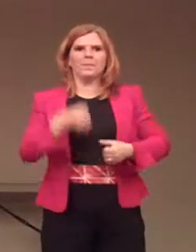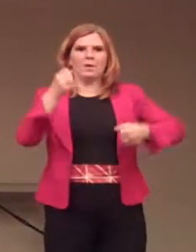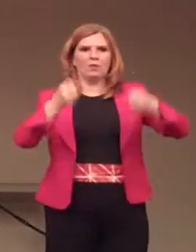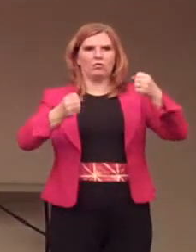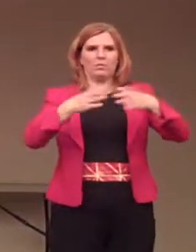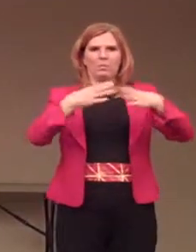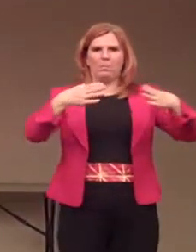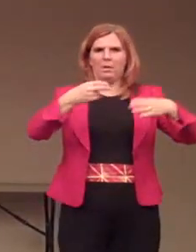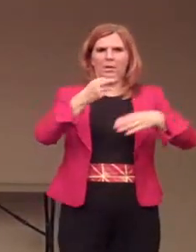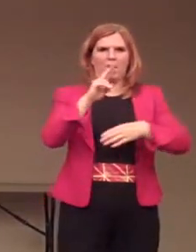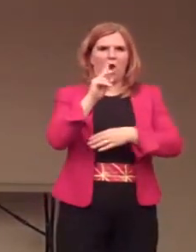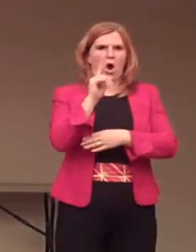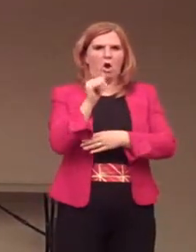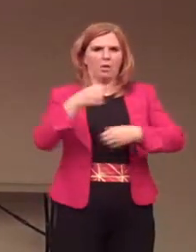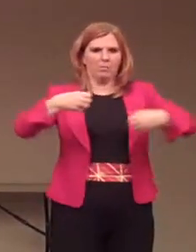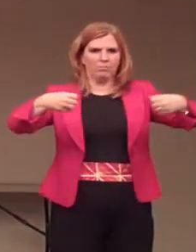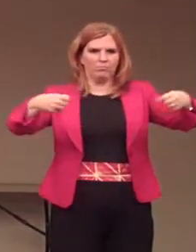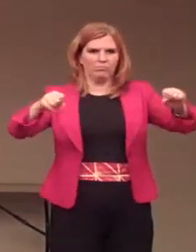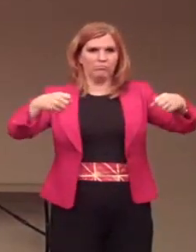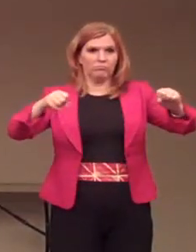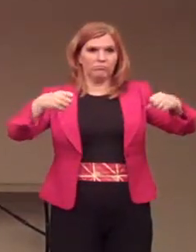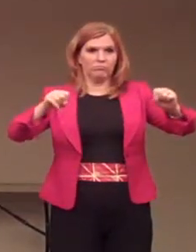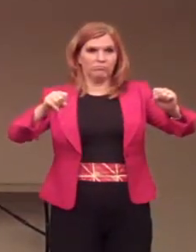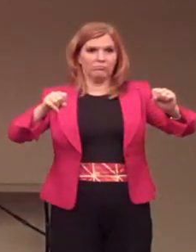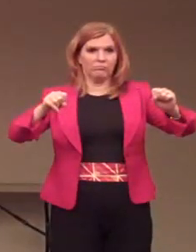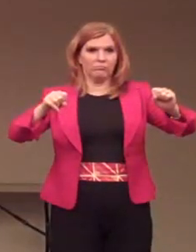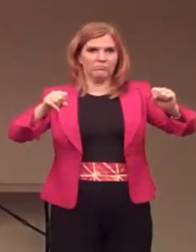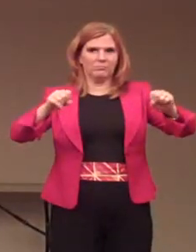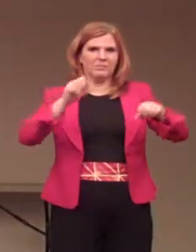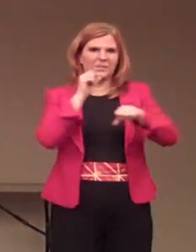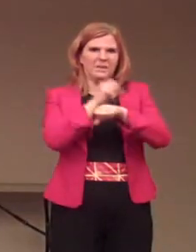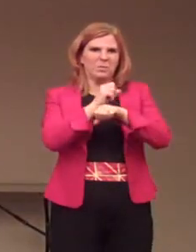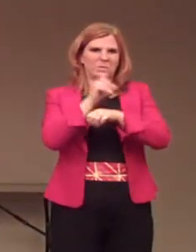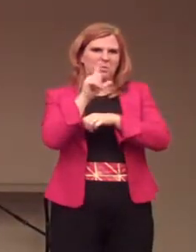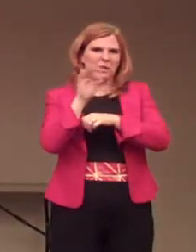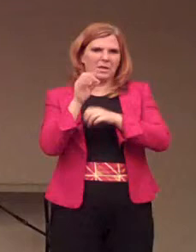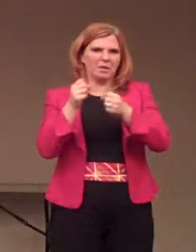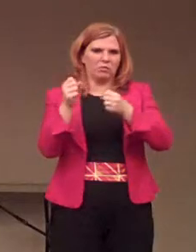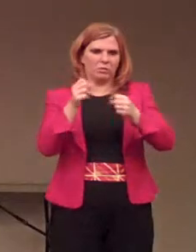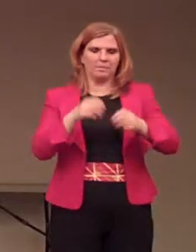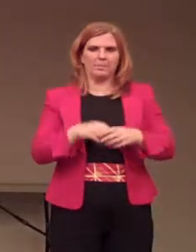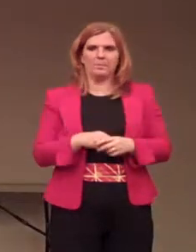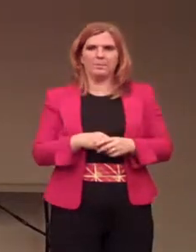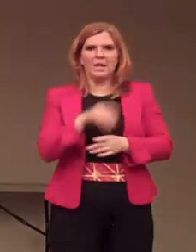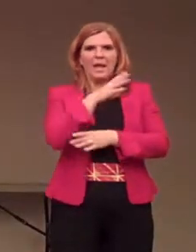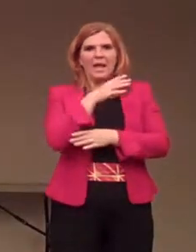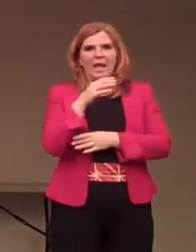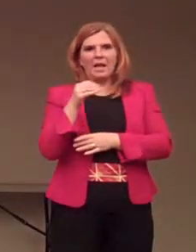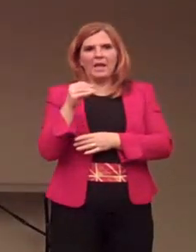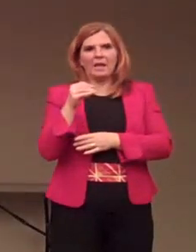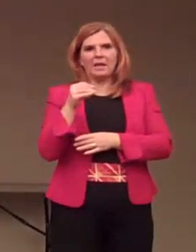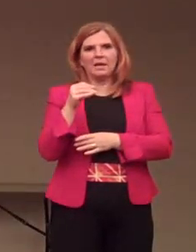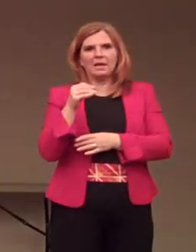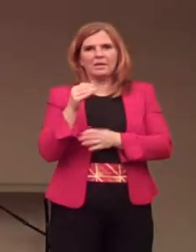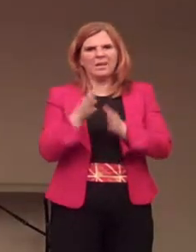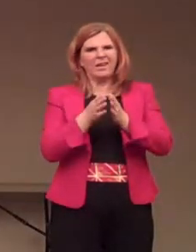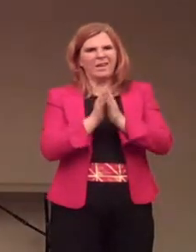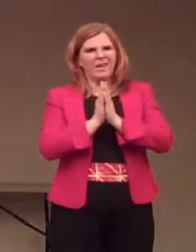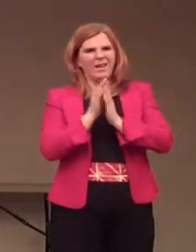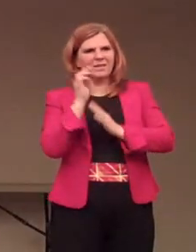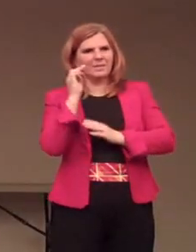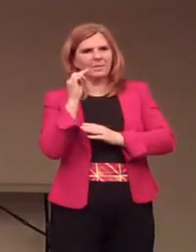Drives a big Harley. In fact, he works at the Harley place up on 29th Street. And I asked him, I